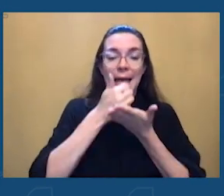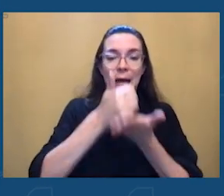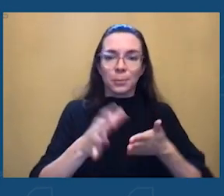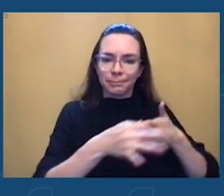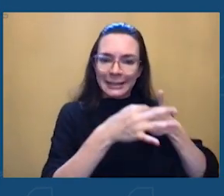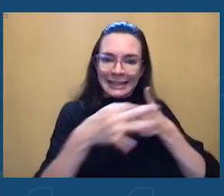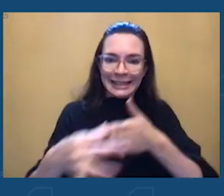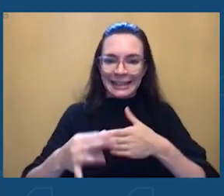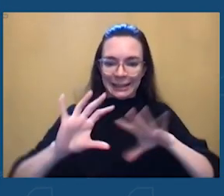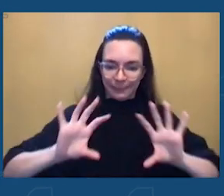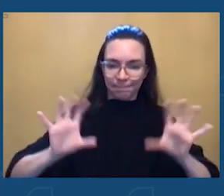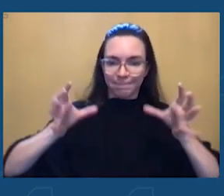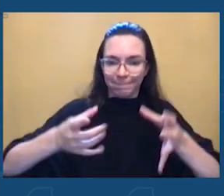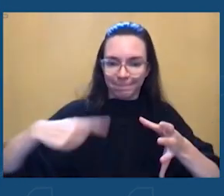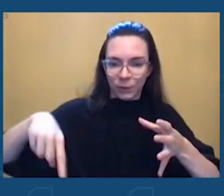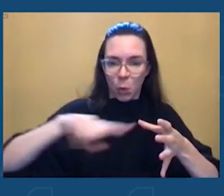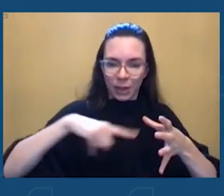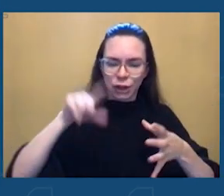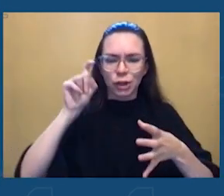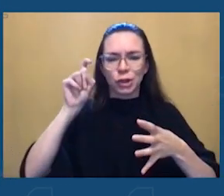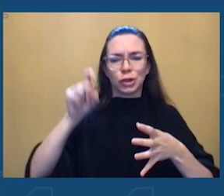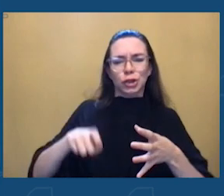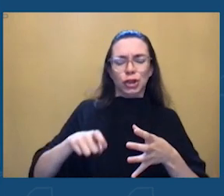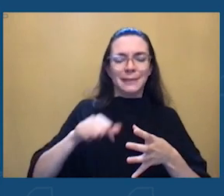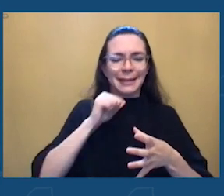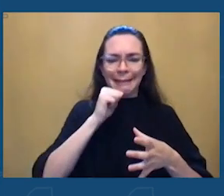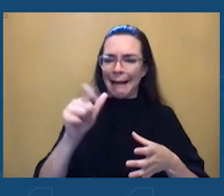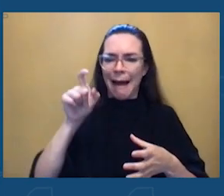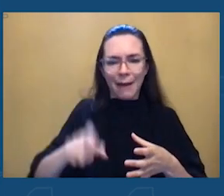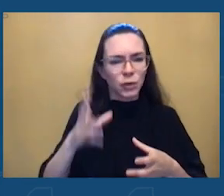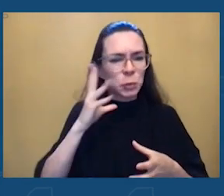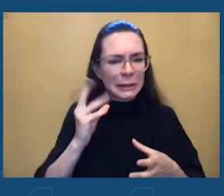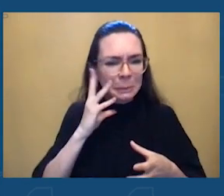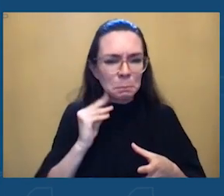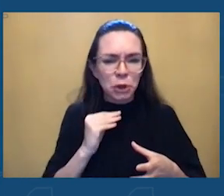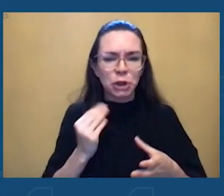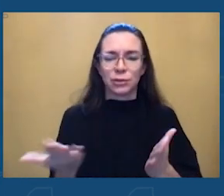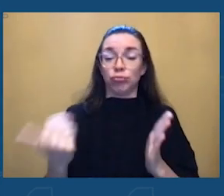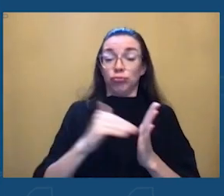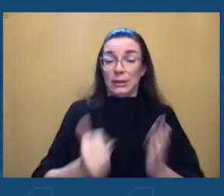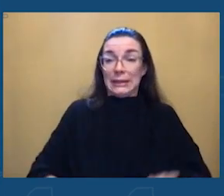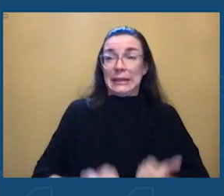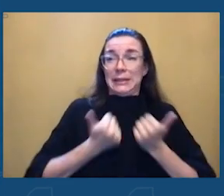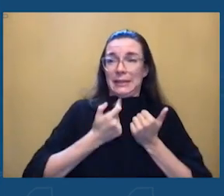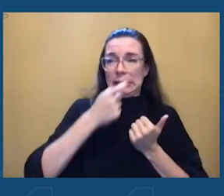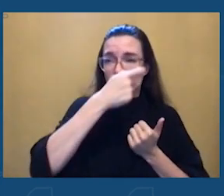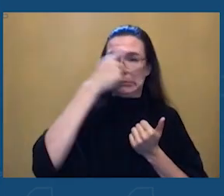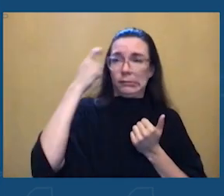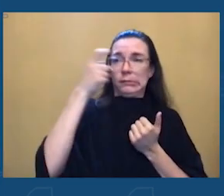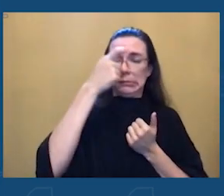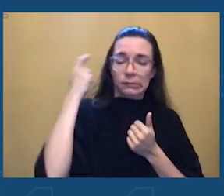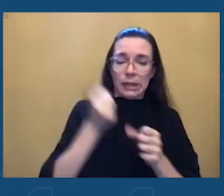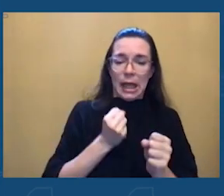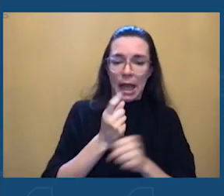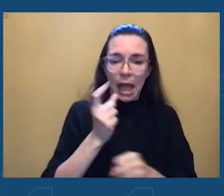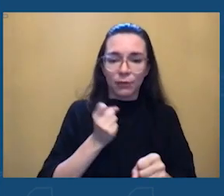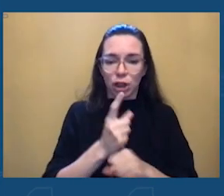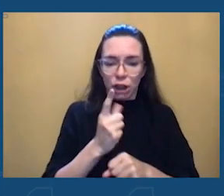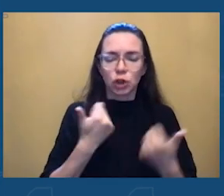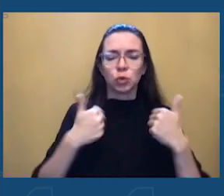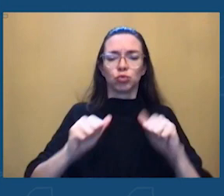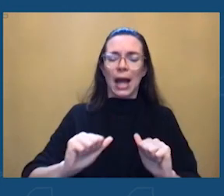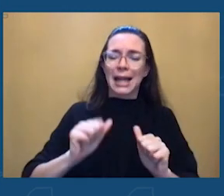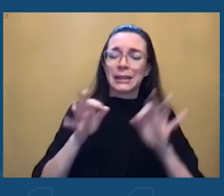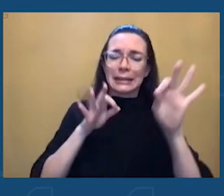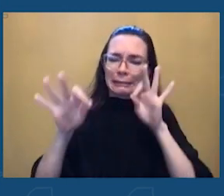coalition should have been spared the heartbreak of reliving the trauma year after year in an effort to convince people